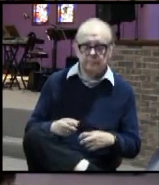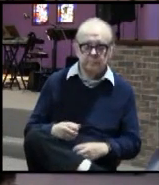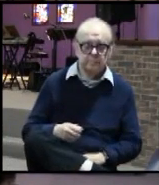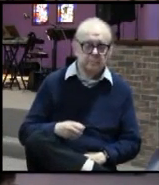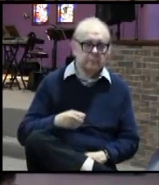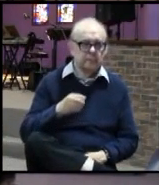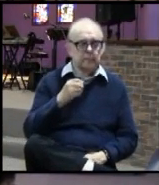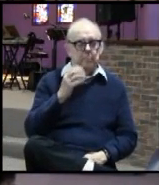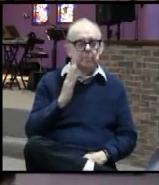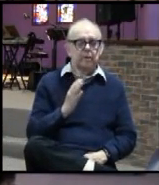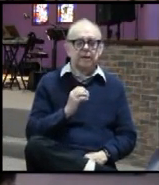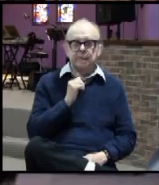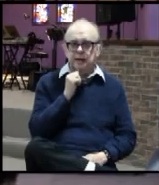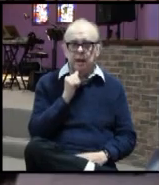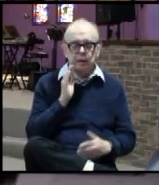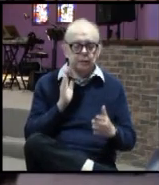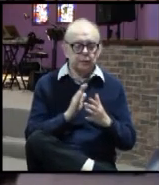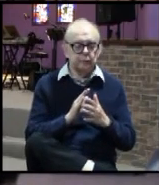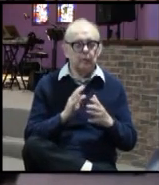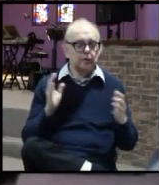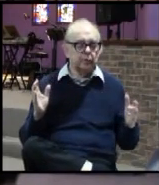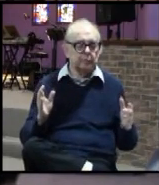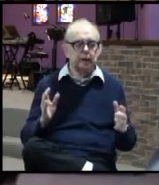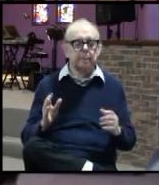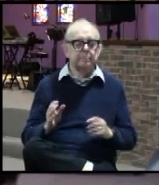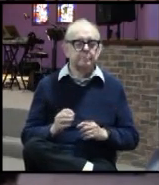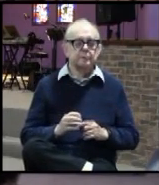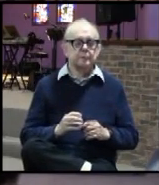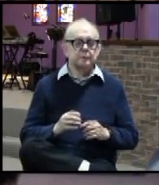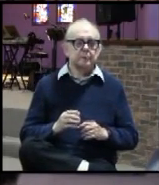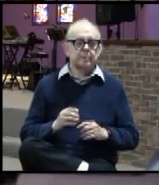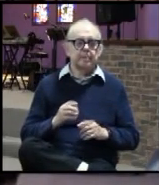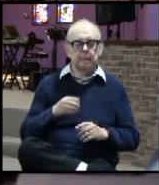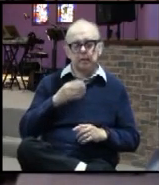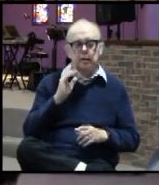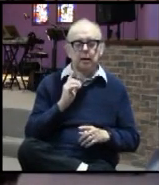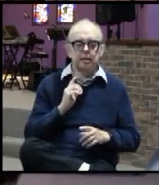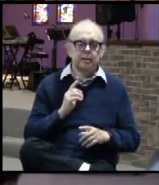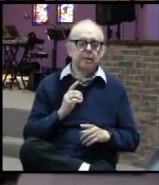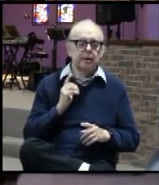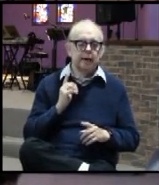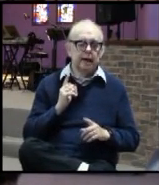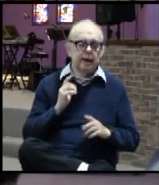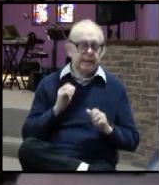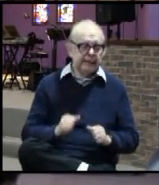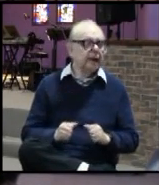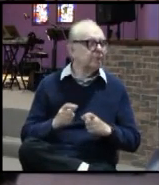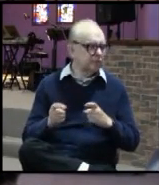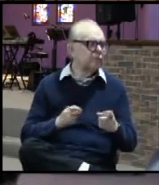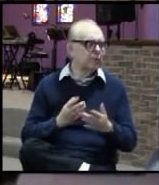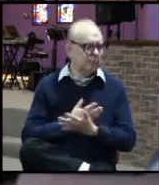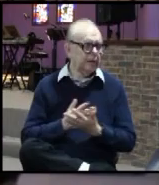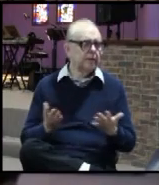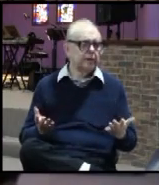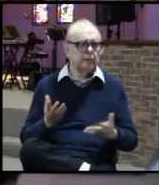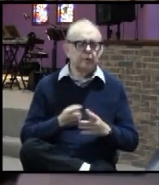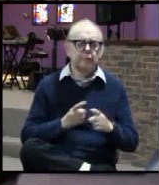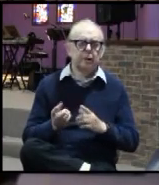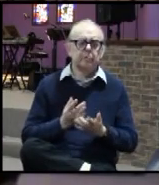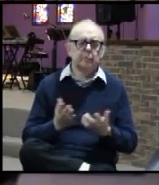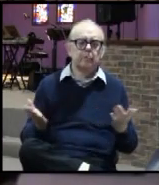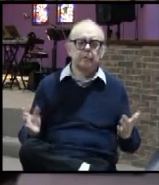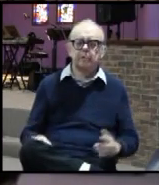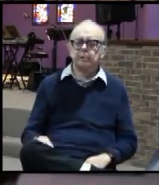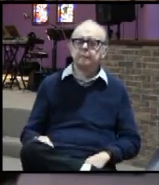not too little or too big that he can't handle. And that he wants to handle it.